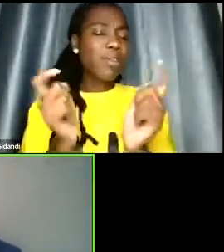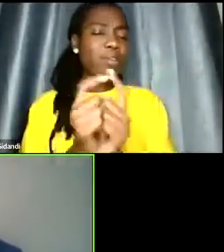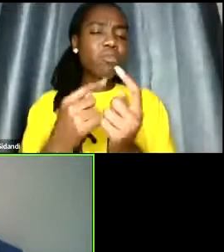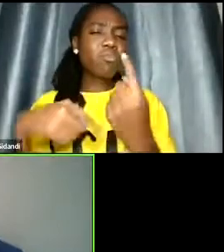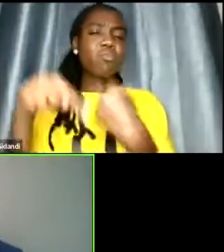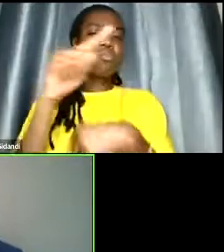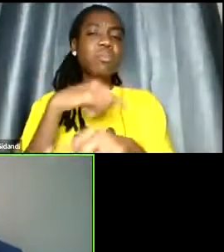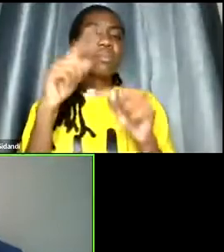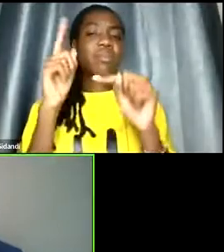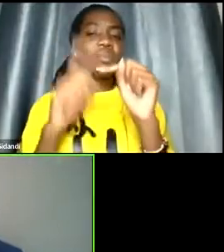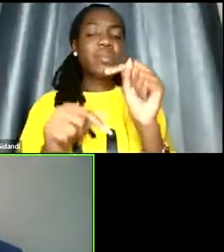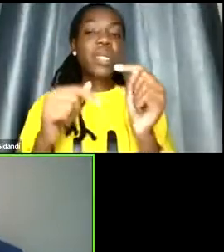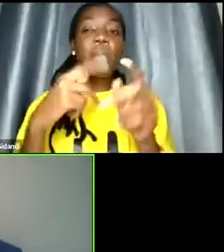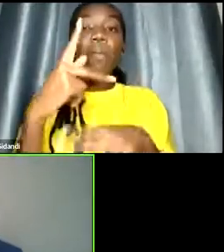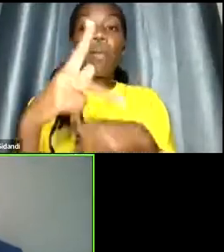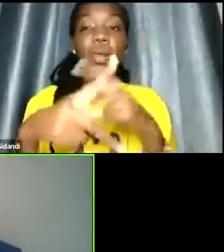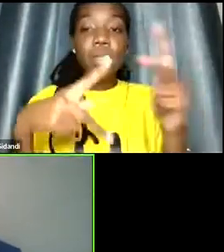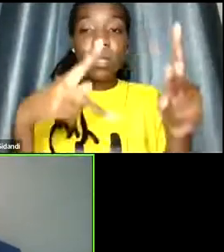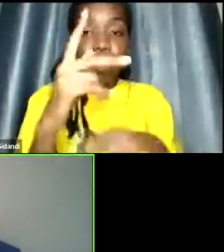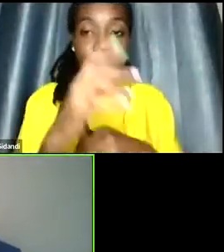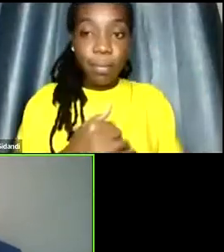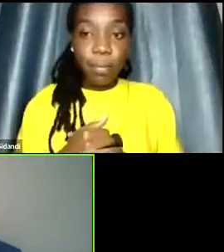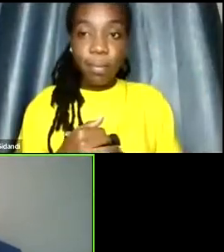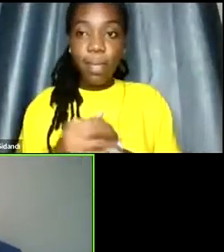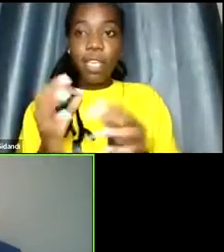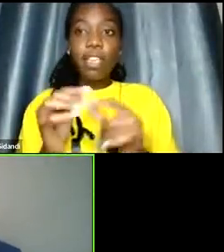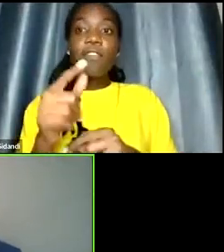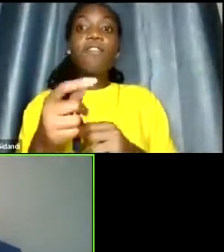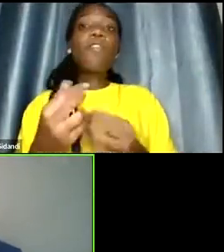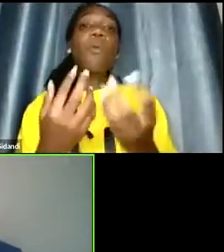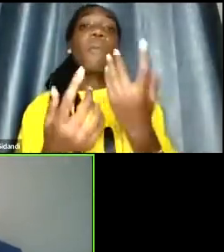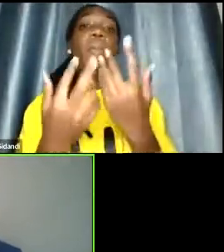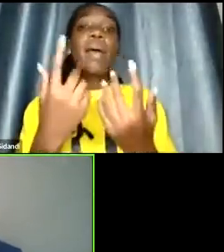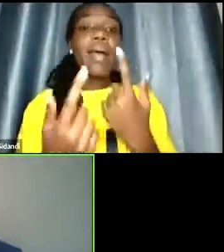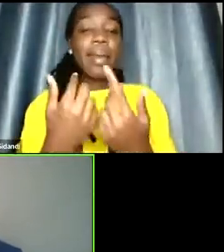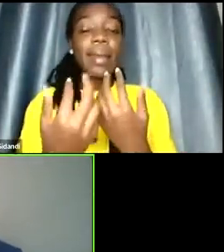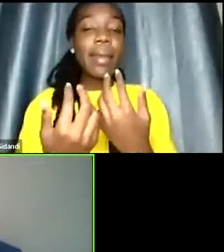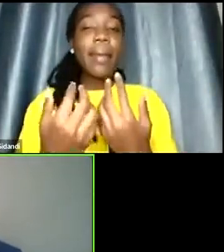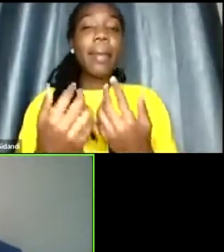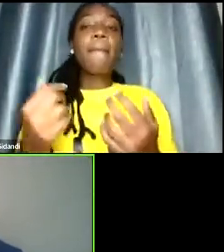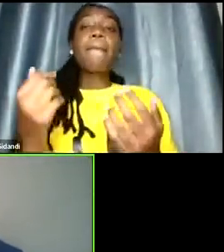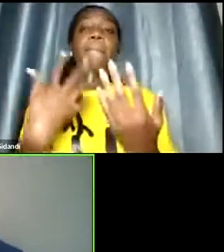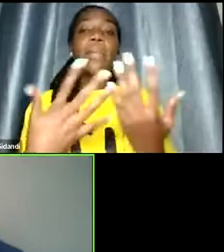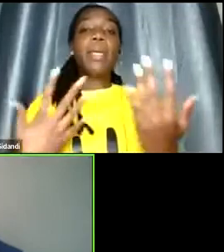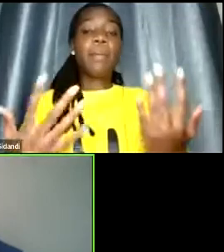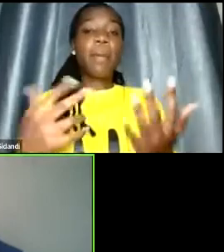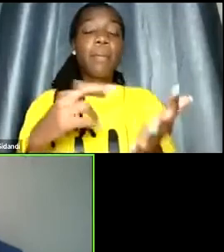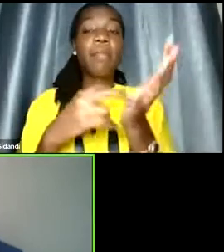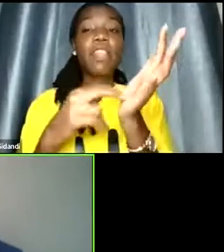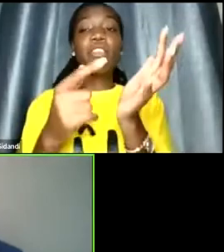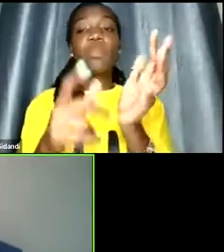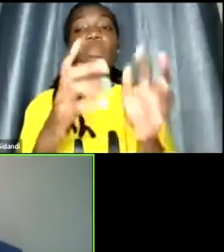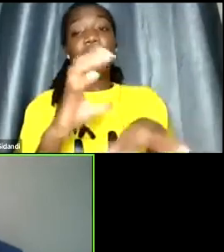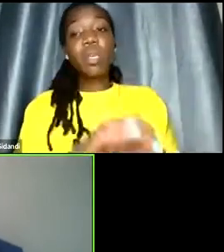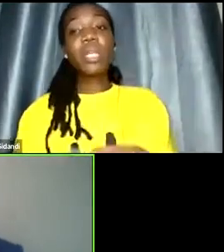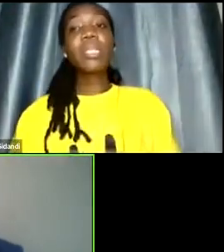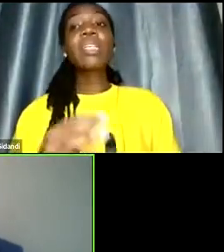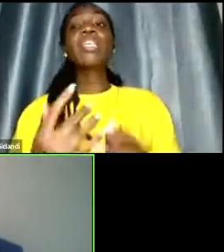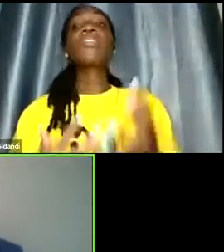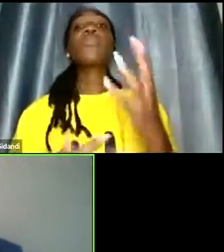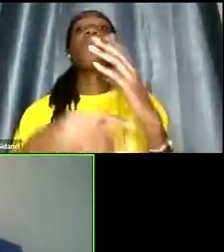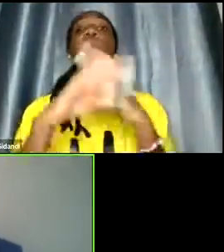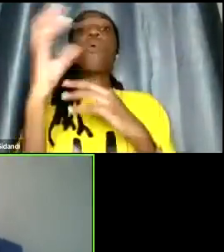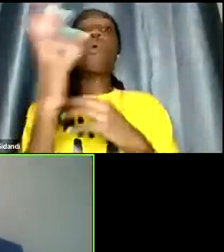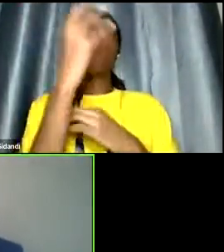if you burn paper, you cannot reverse and get paper. You get ash and maybe some bit of smoke and water. That's what happens. It's a